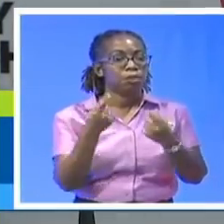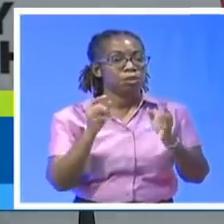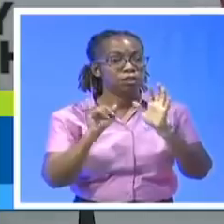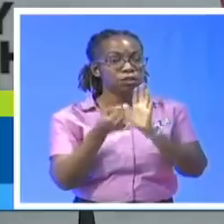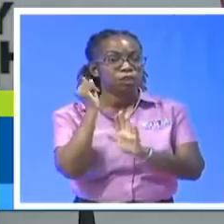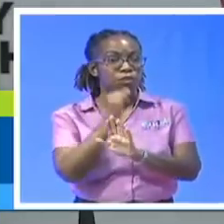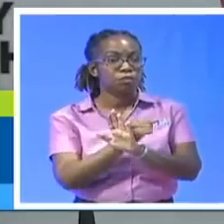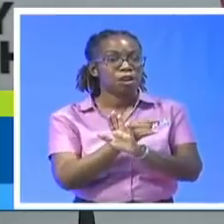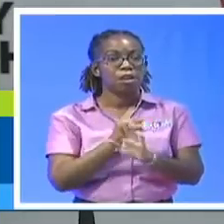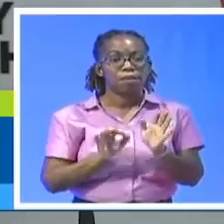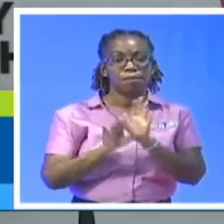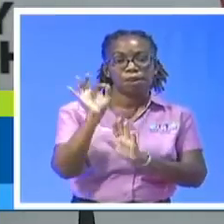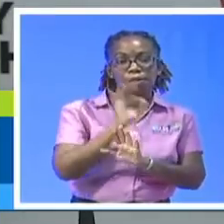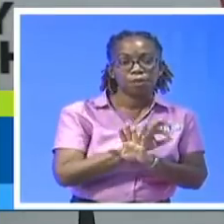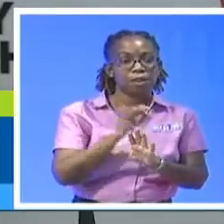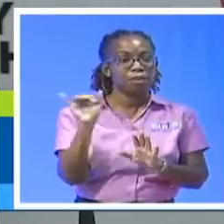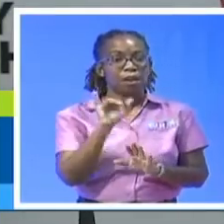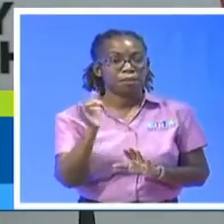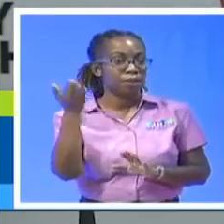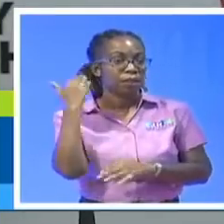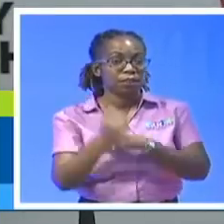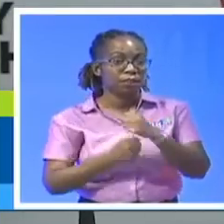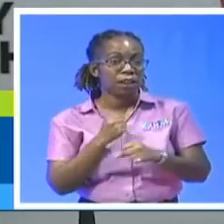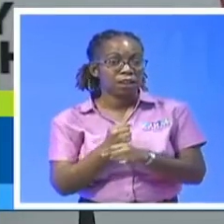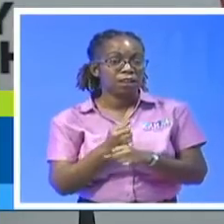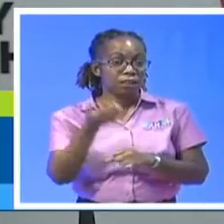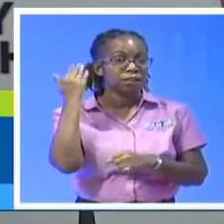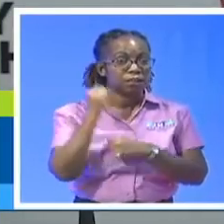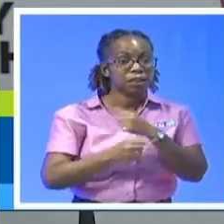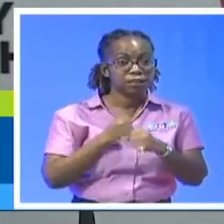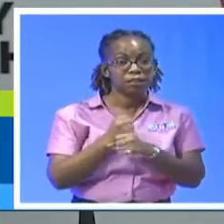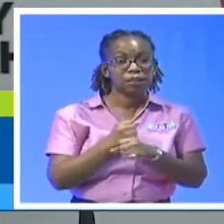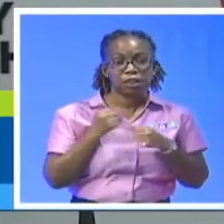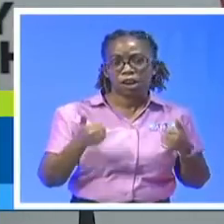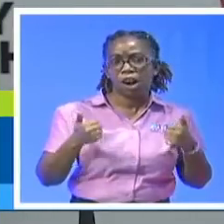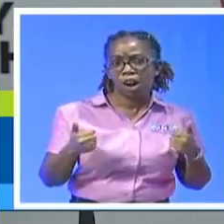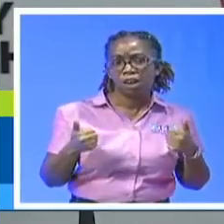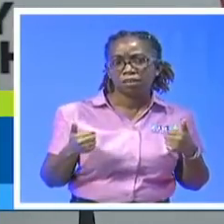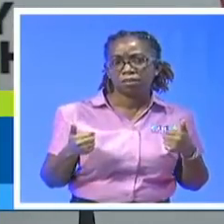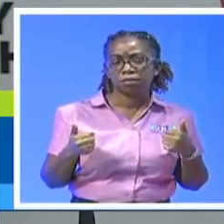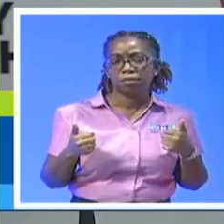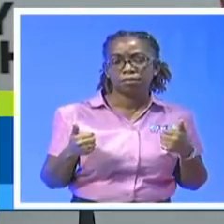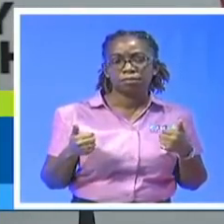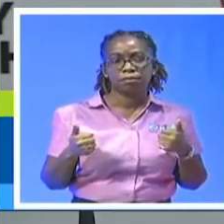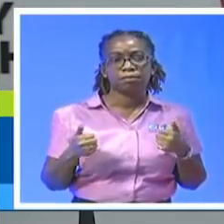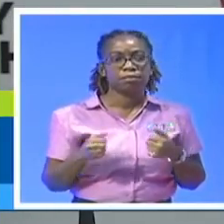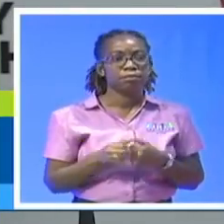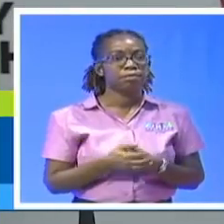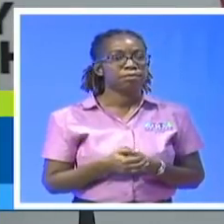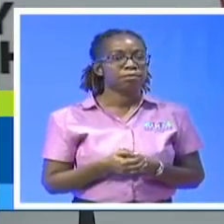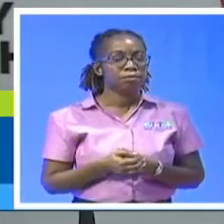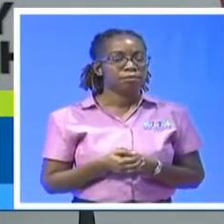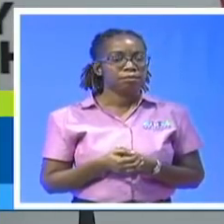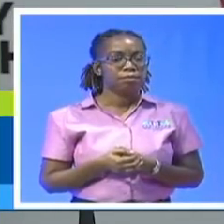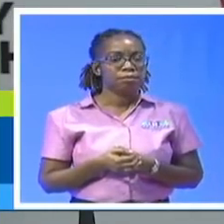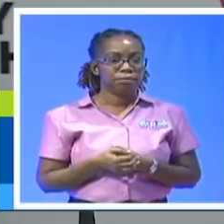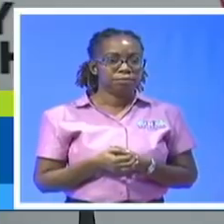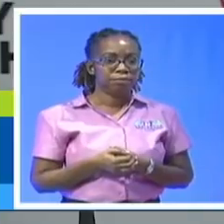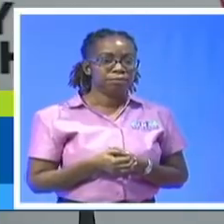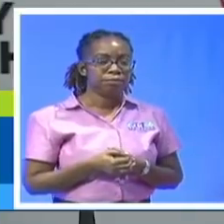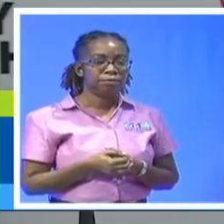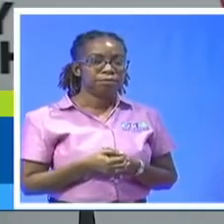February, as we did last year. We did pretty well last year, Christmas, Dr. Hines? Yes. We did particularly well last year, Christmas.